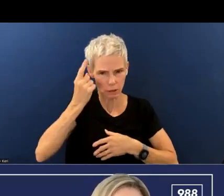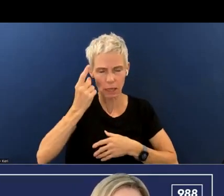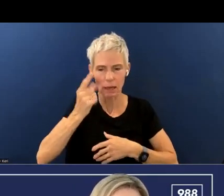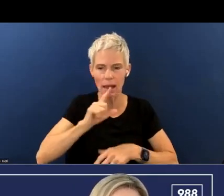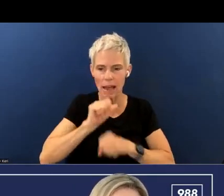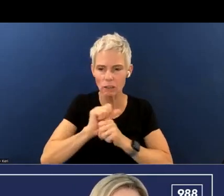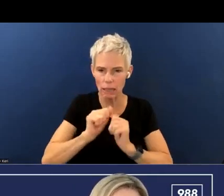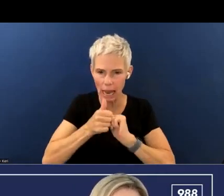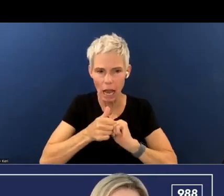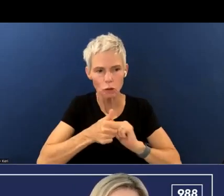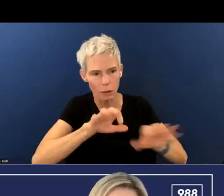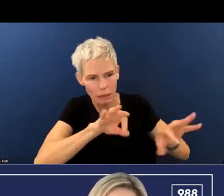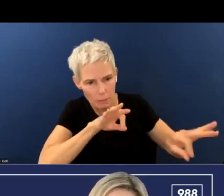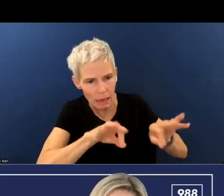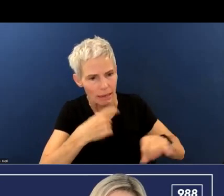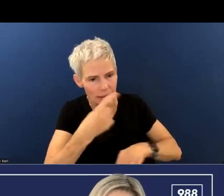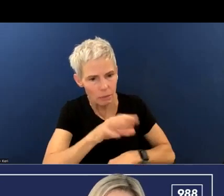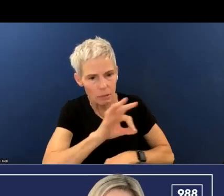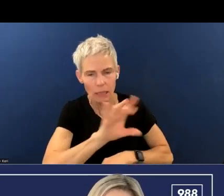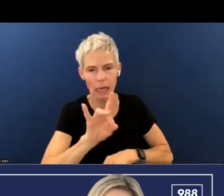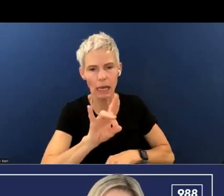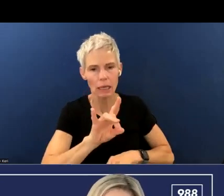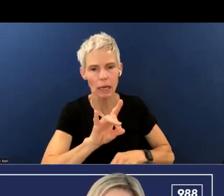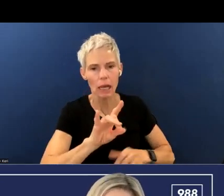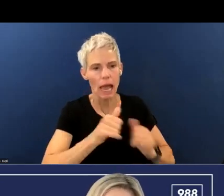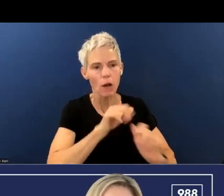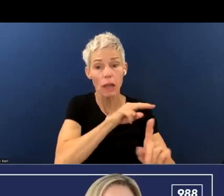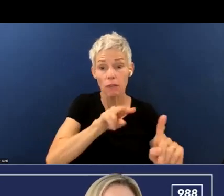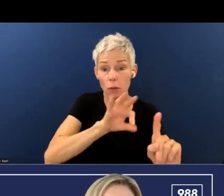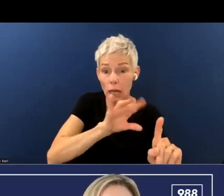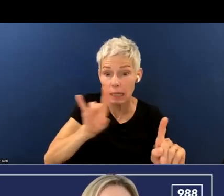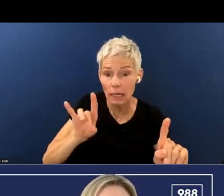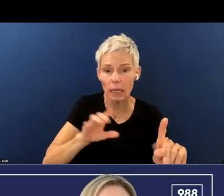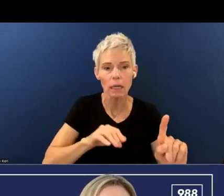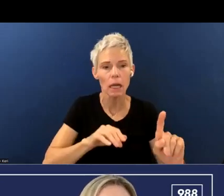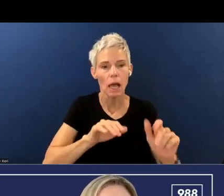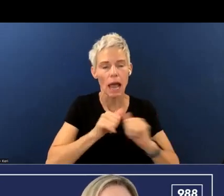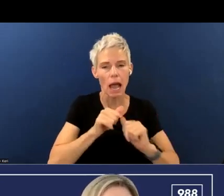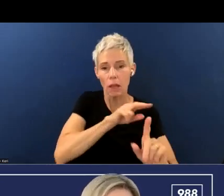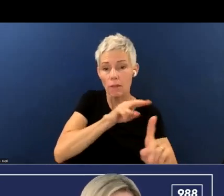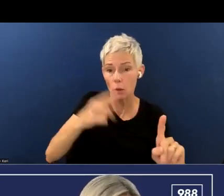talk to them about 988 the way that they're already thinking about 988, or the way they're already thinking about mental health.